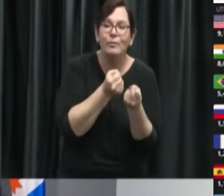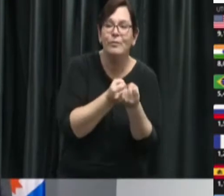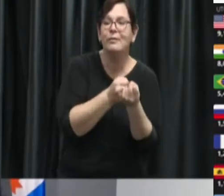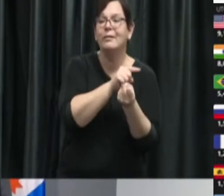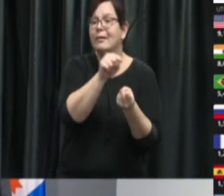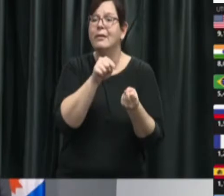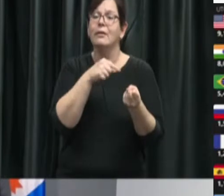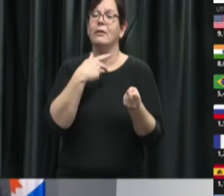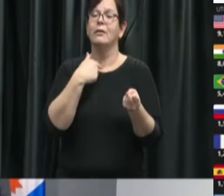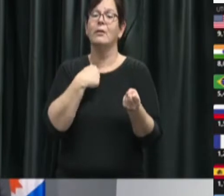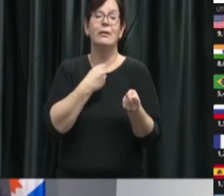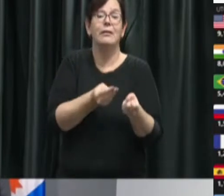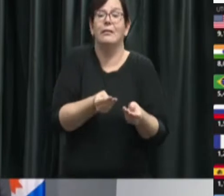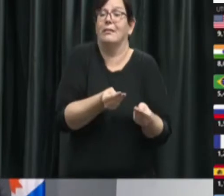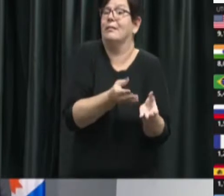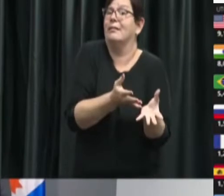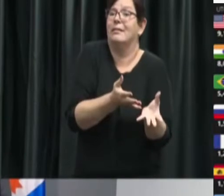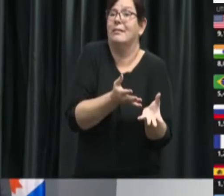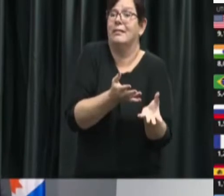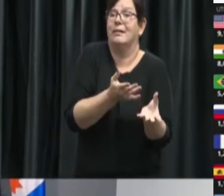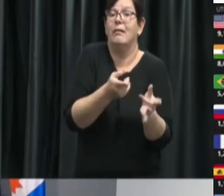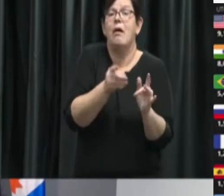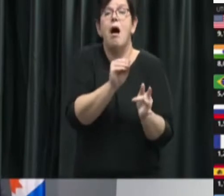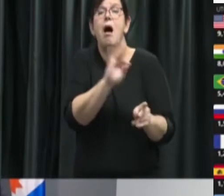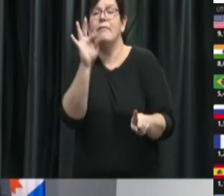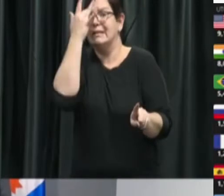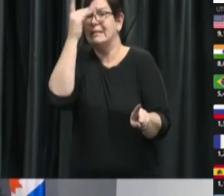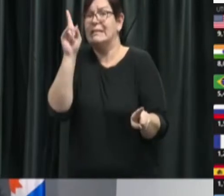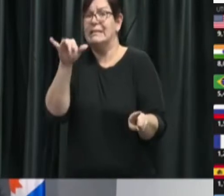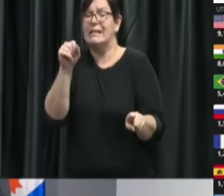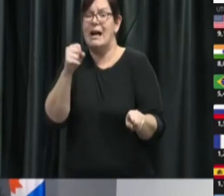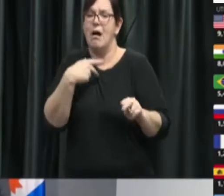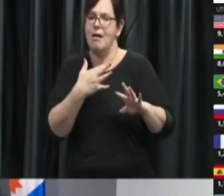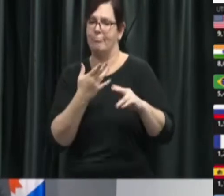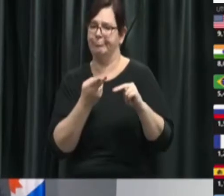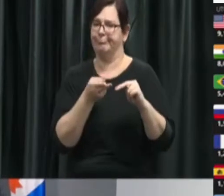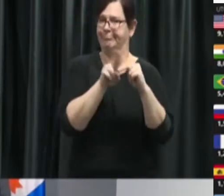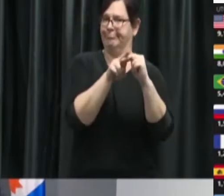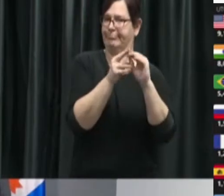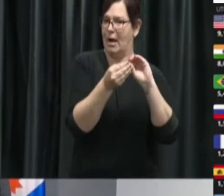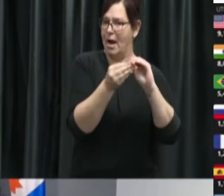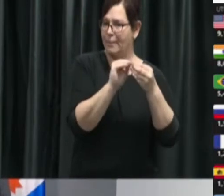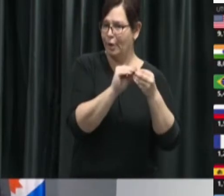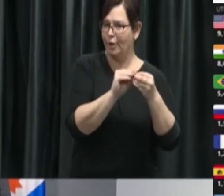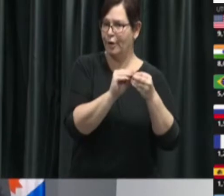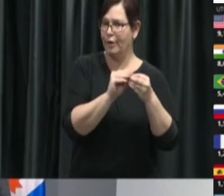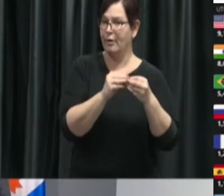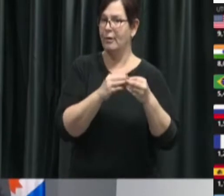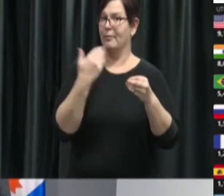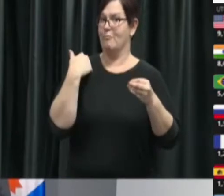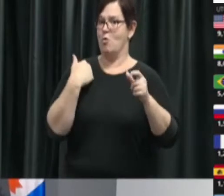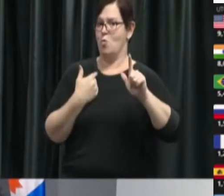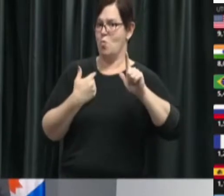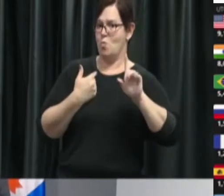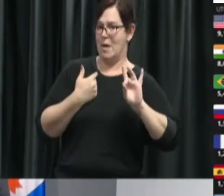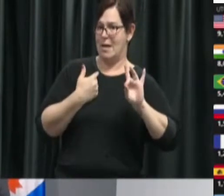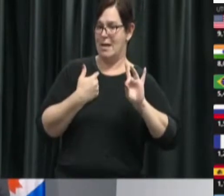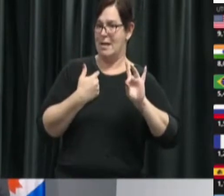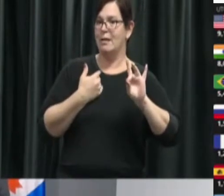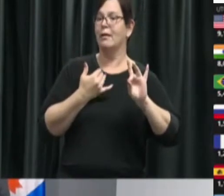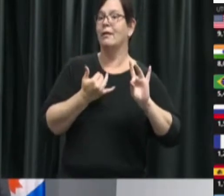sick days a child can be absent from childcare, and ensuring that the 28-day modified Stage 2 rollback does not negatively